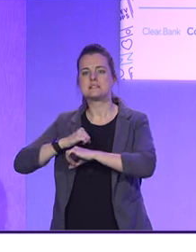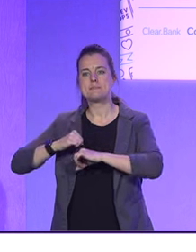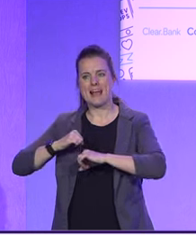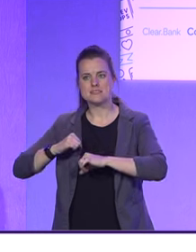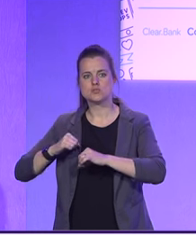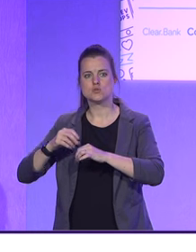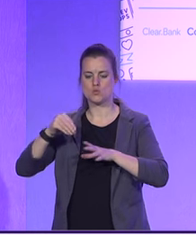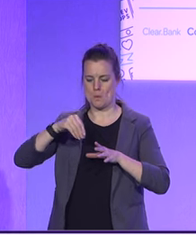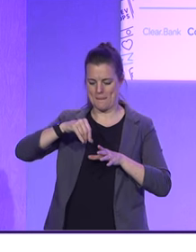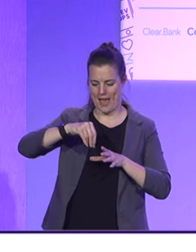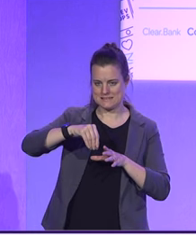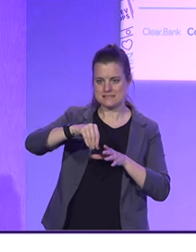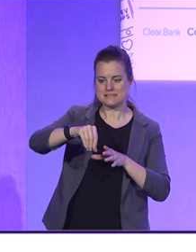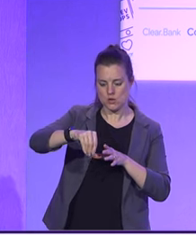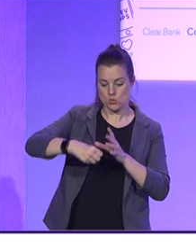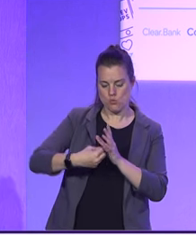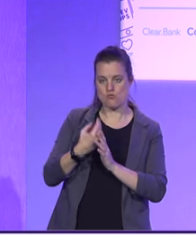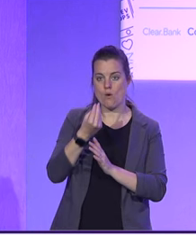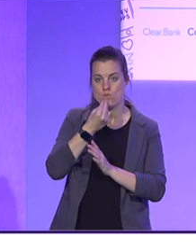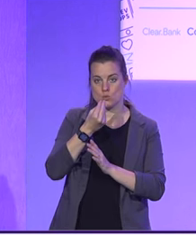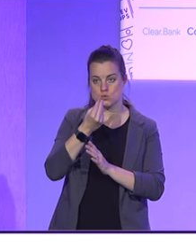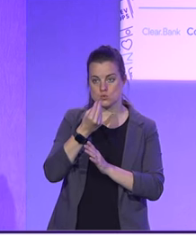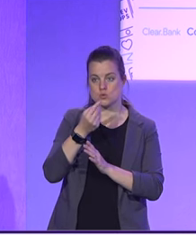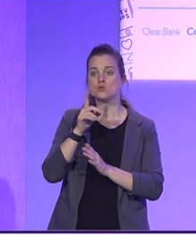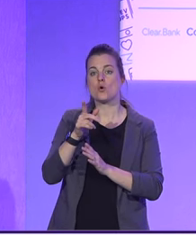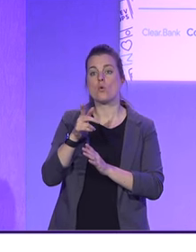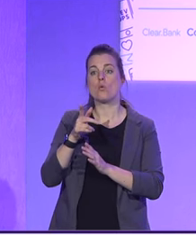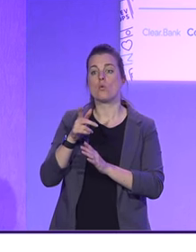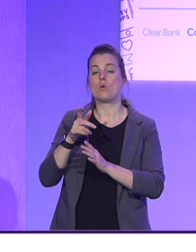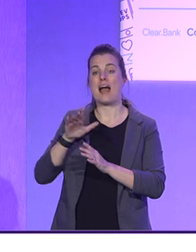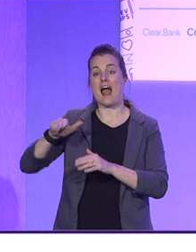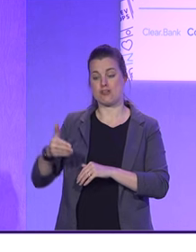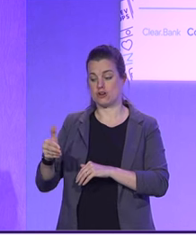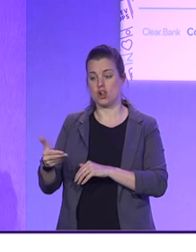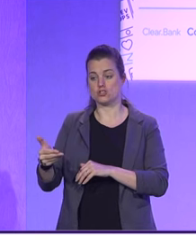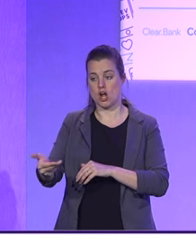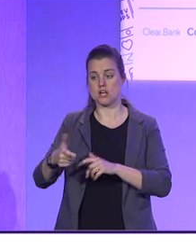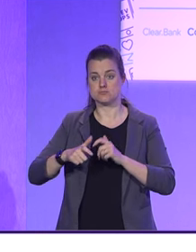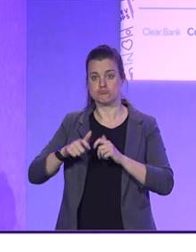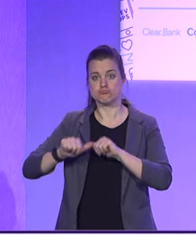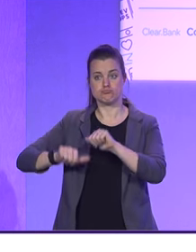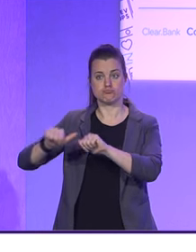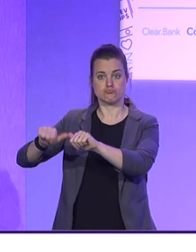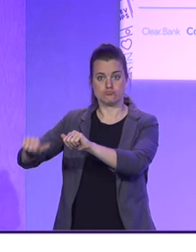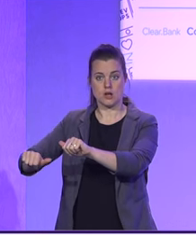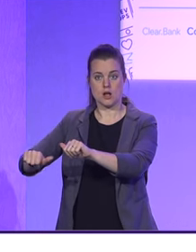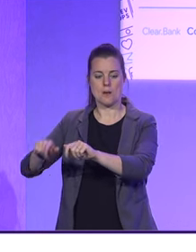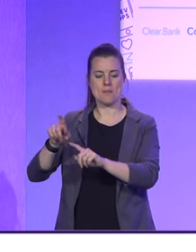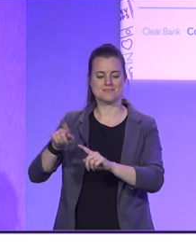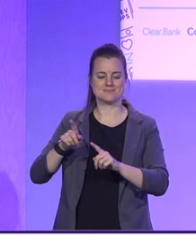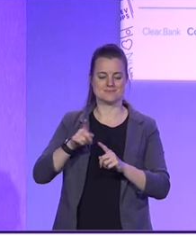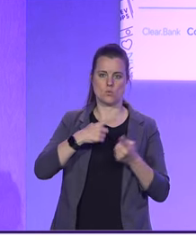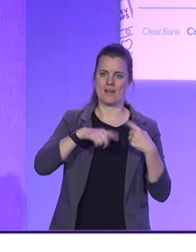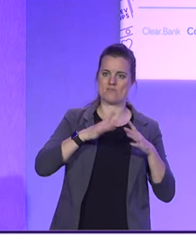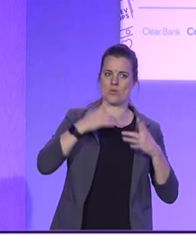to plant. So it's having a lot of problems, agriculture, and that is very tricky. So that's why we are here, the IT people, to